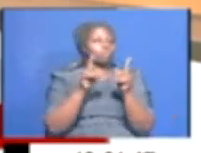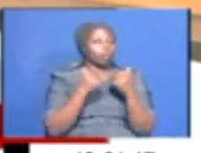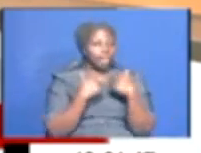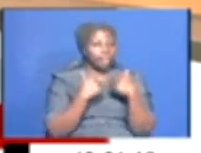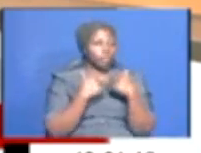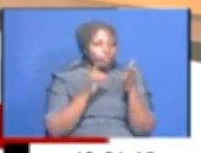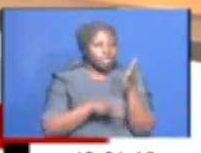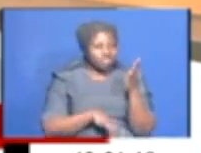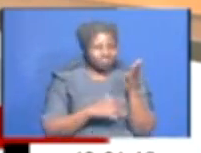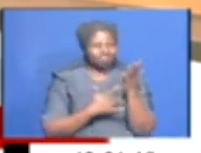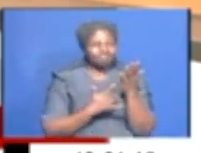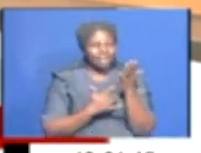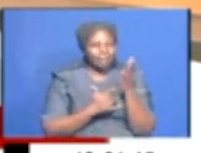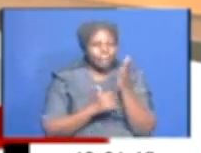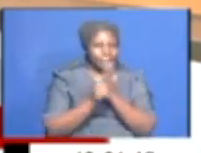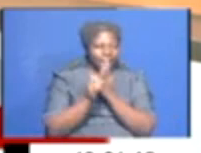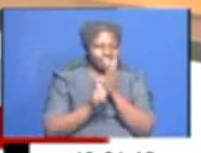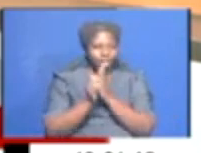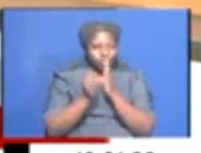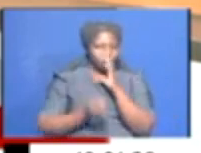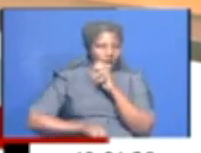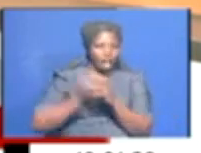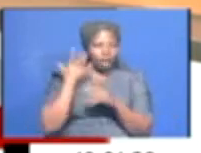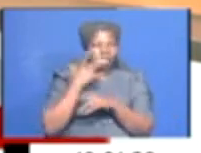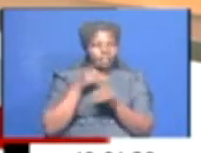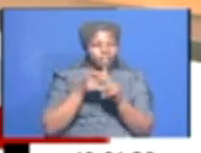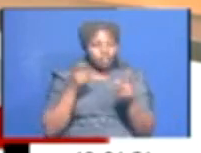manifesto launch by the